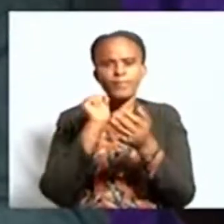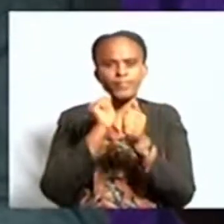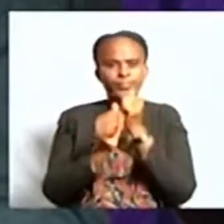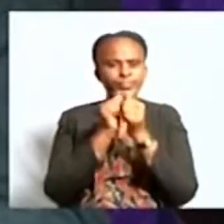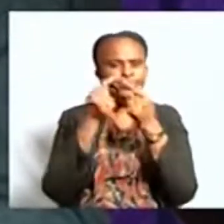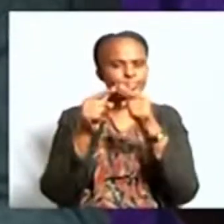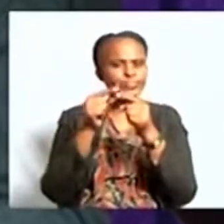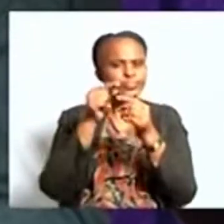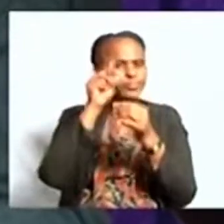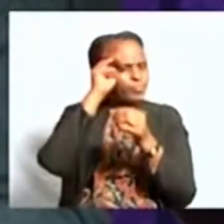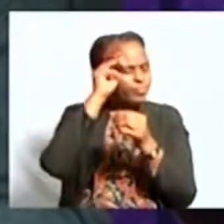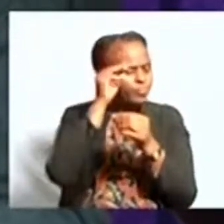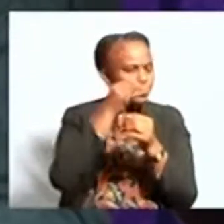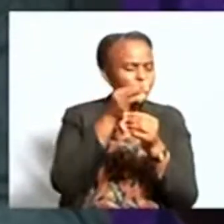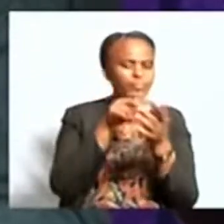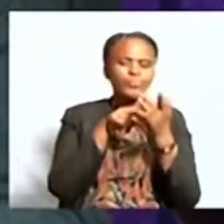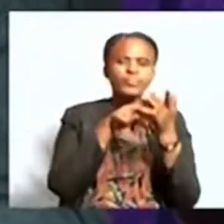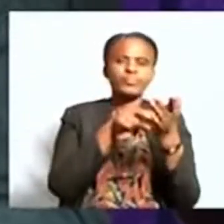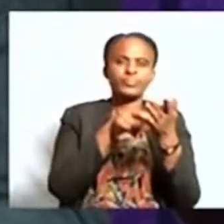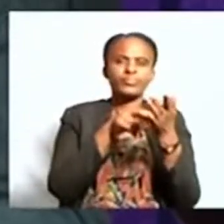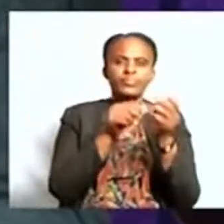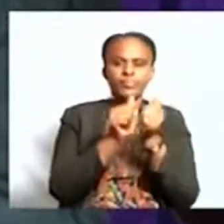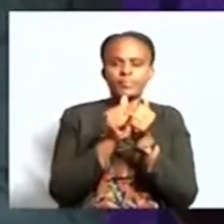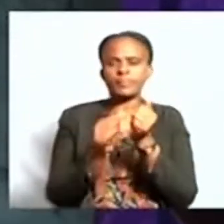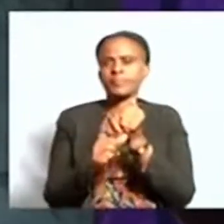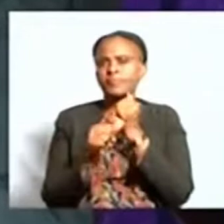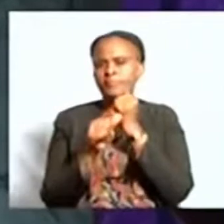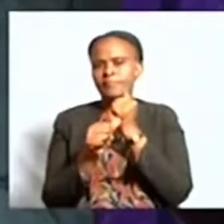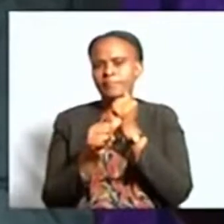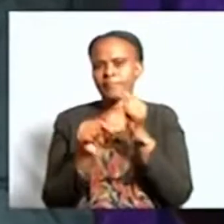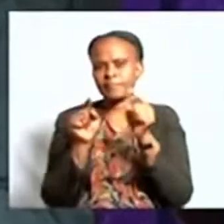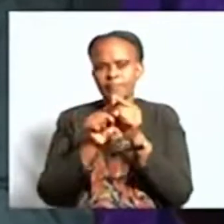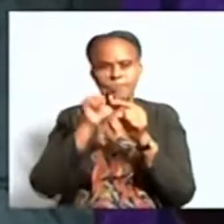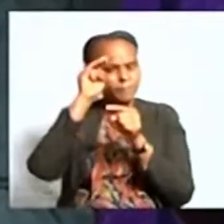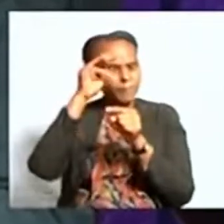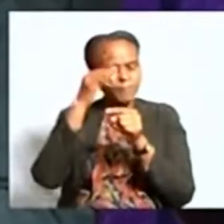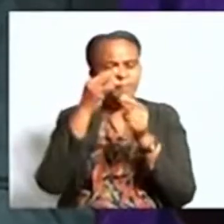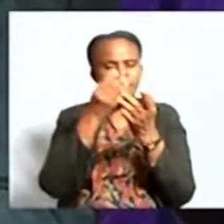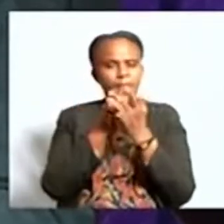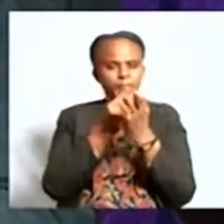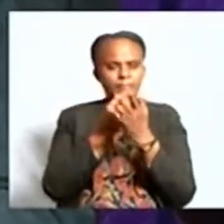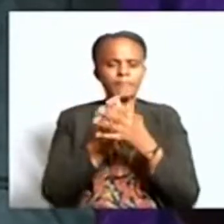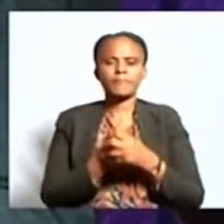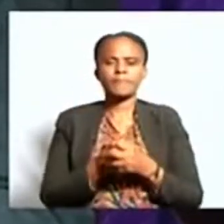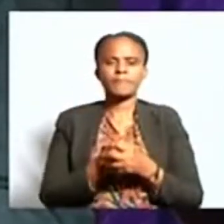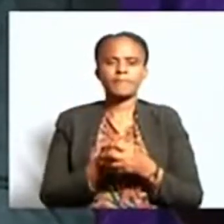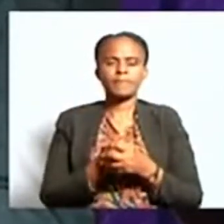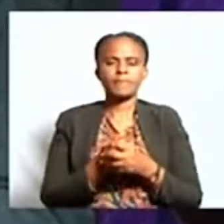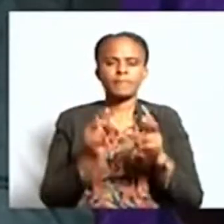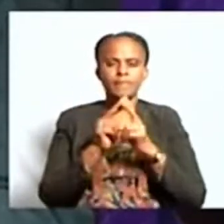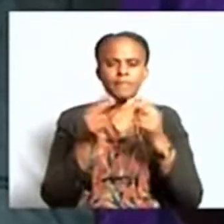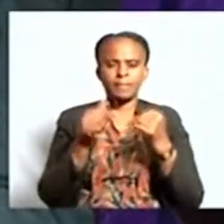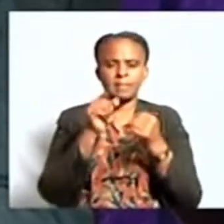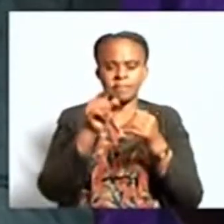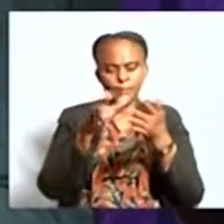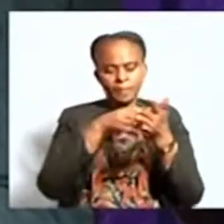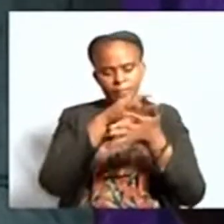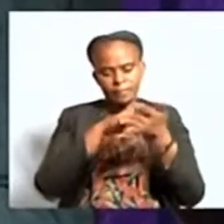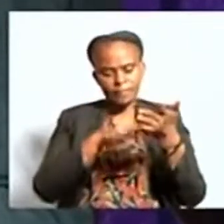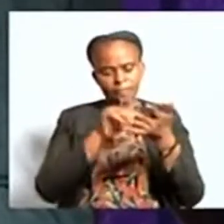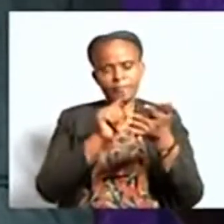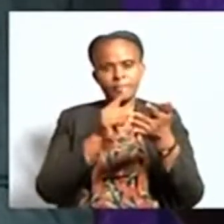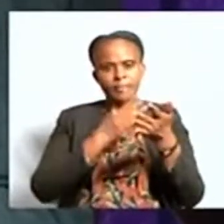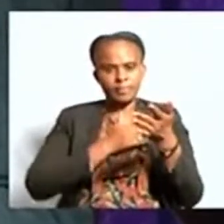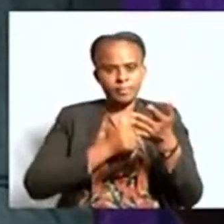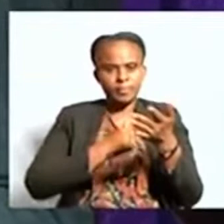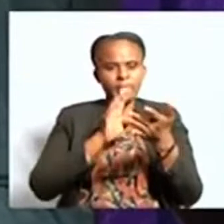the Ministry of Transport, the agency, and the Ministry of Finance. So that table I